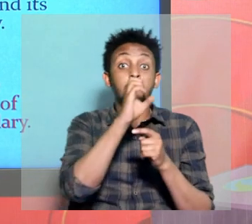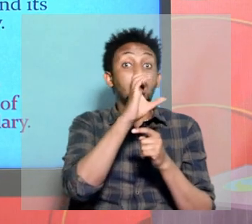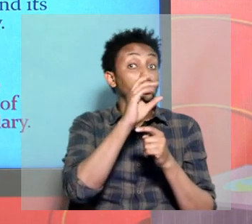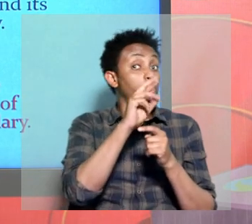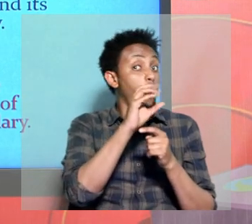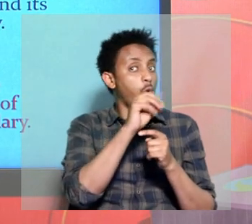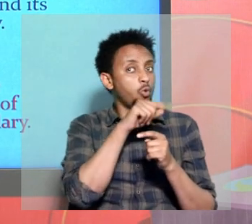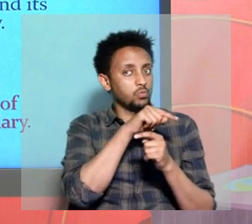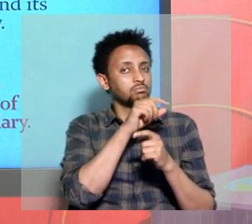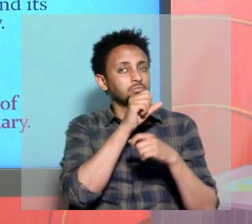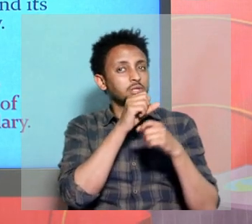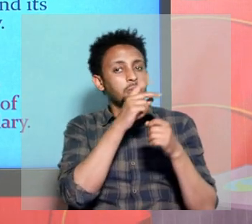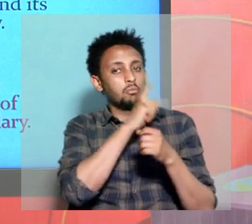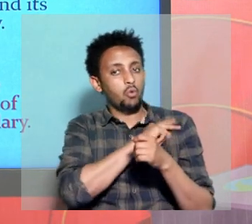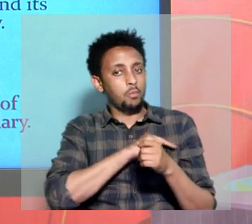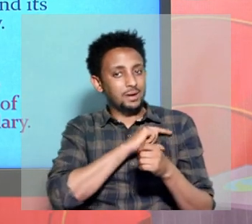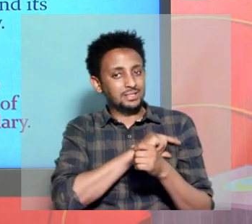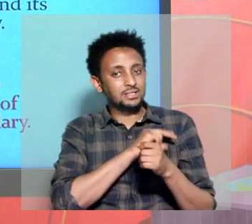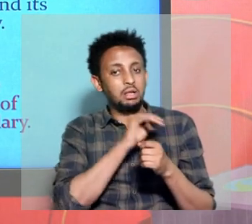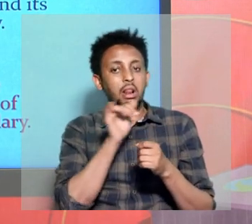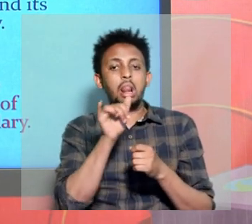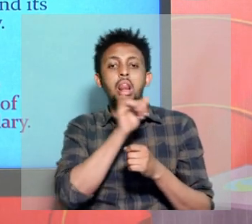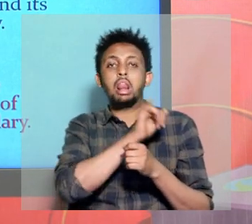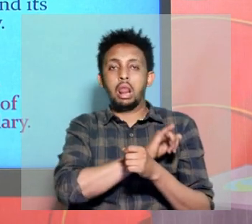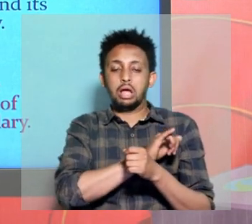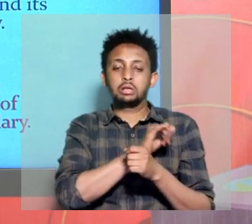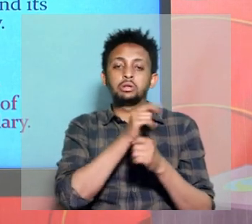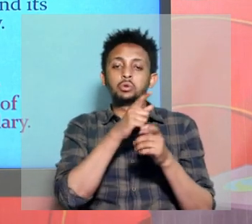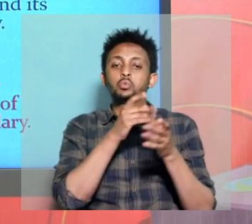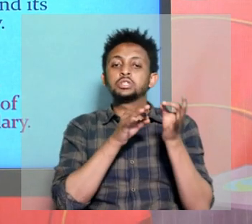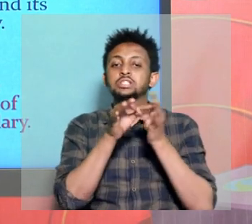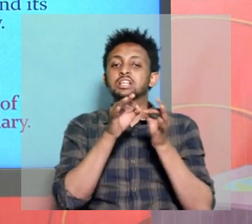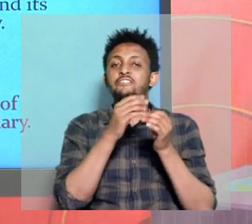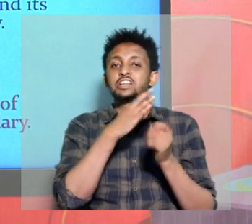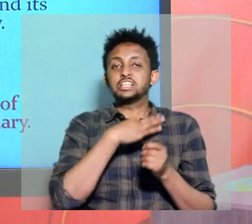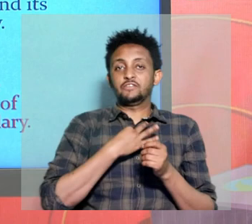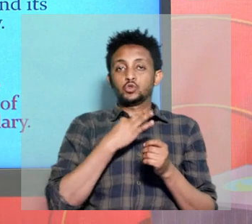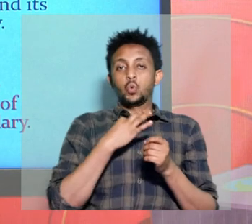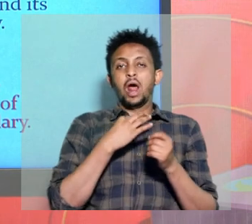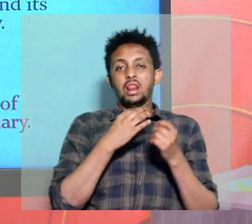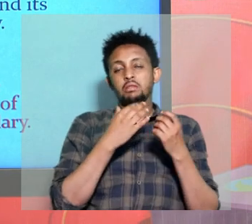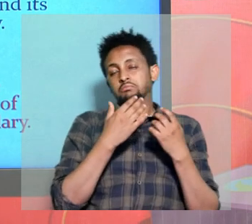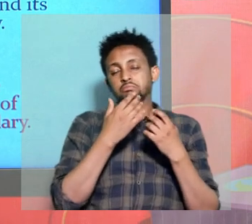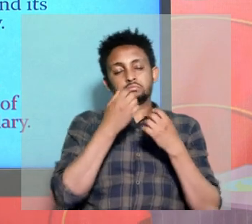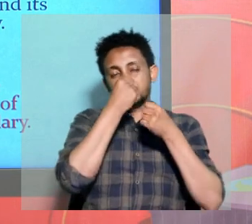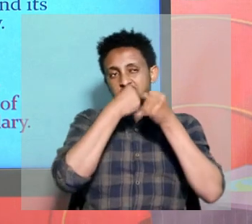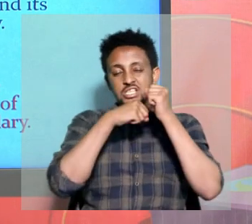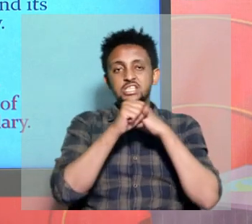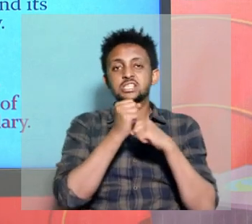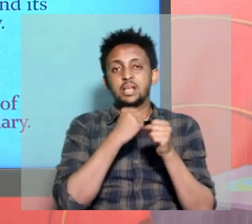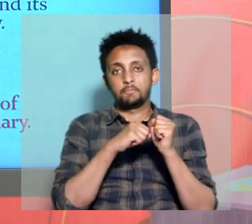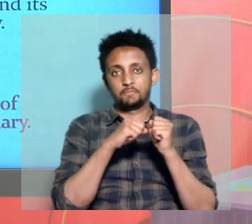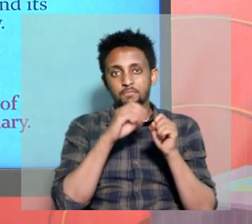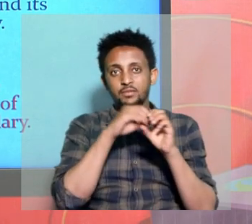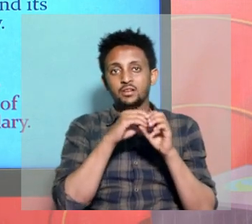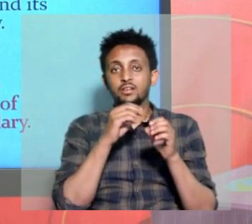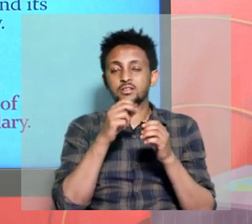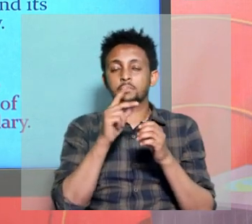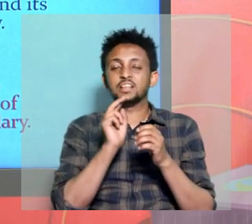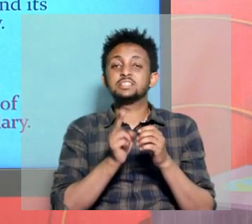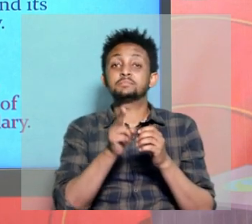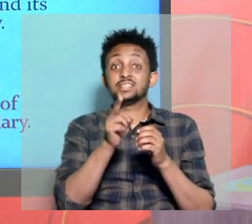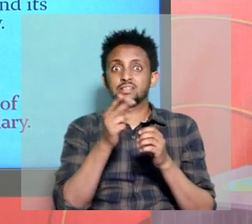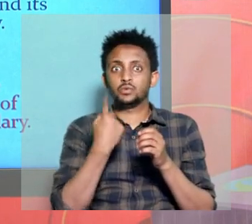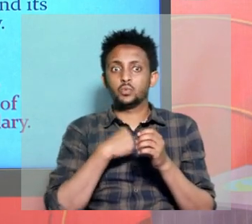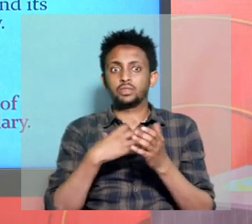microscopic properties are properties like which describe the individual particles found in a system. For example, speed, you